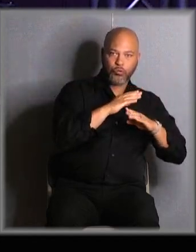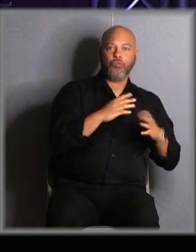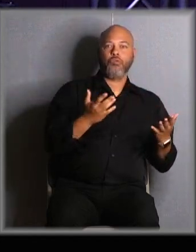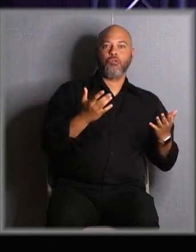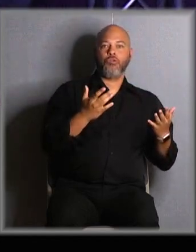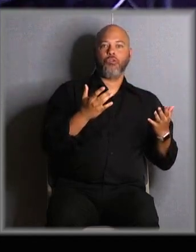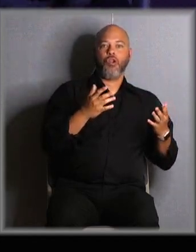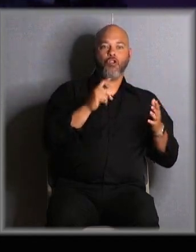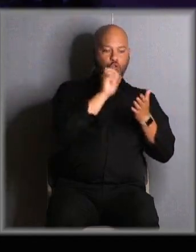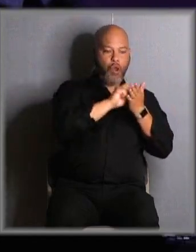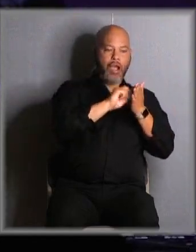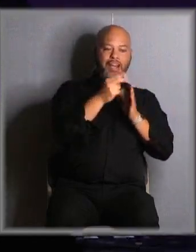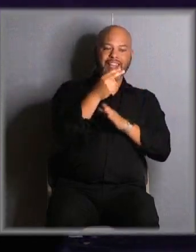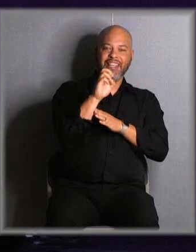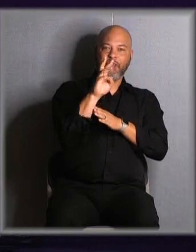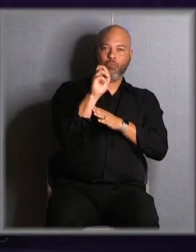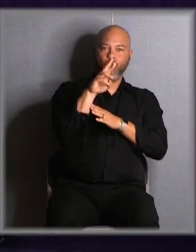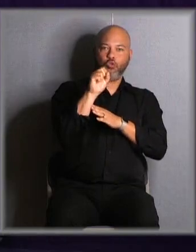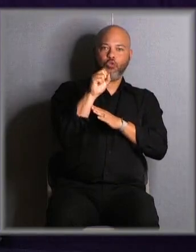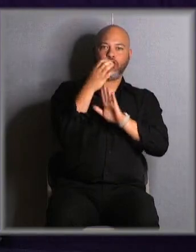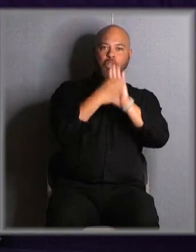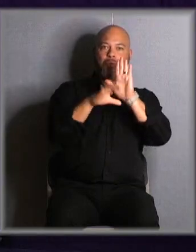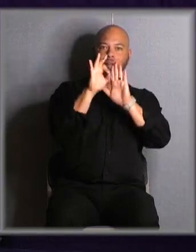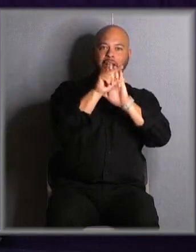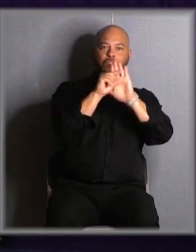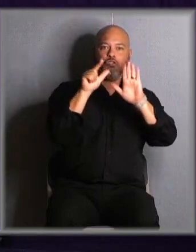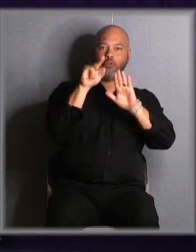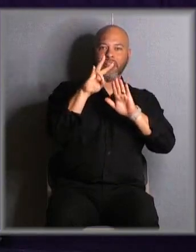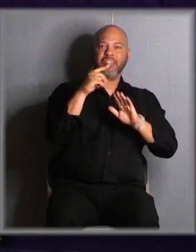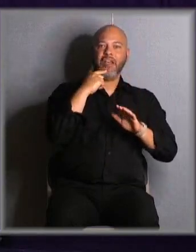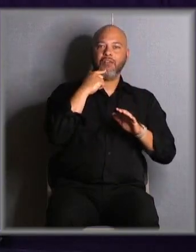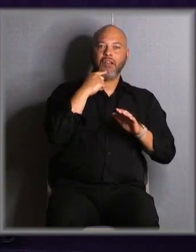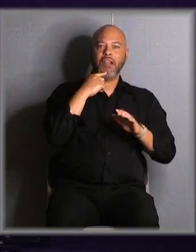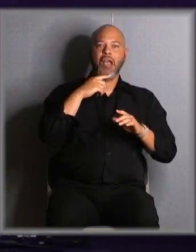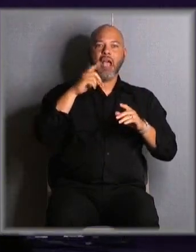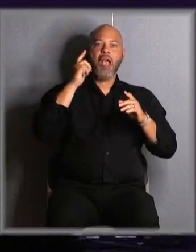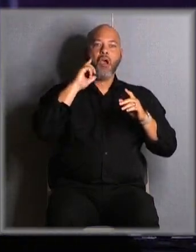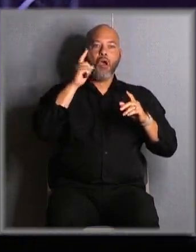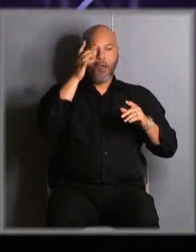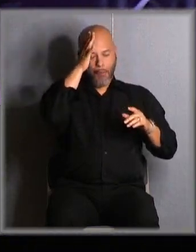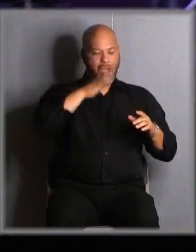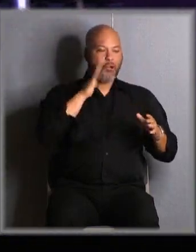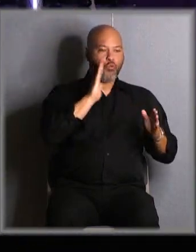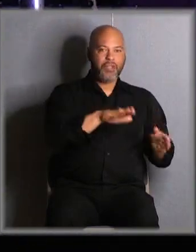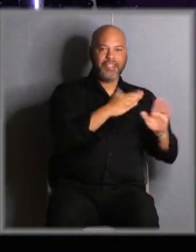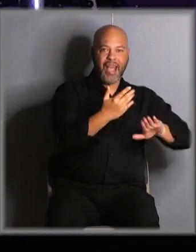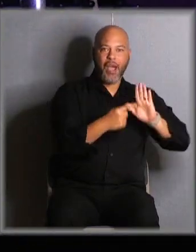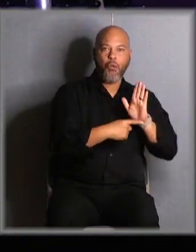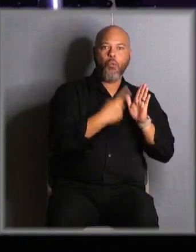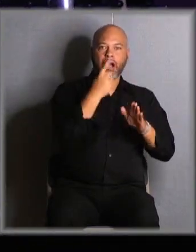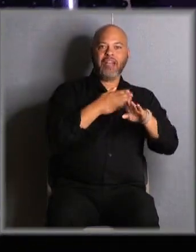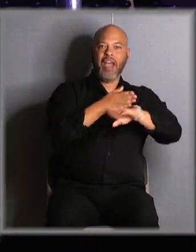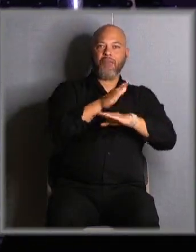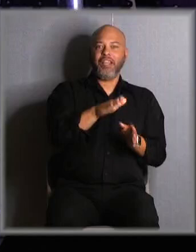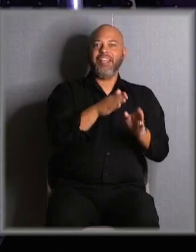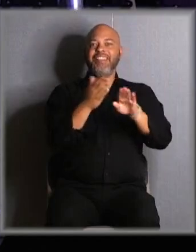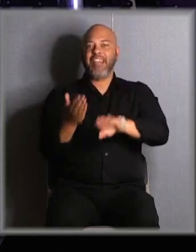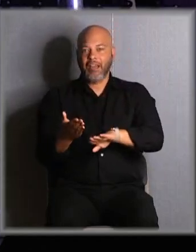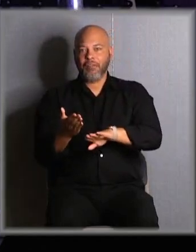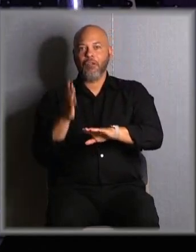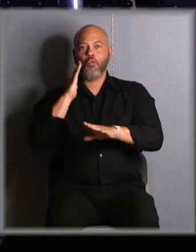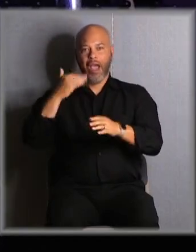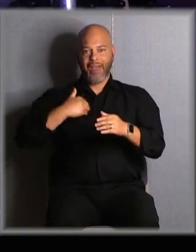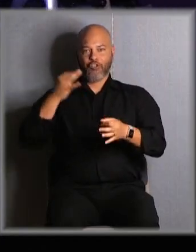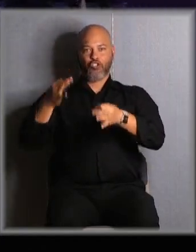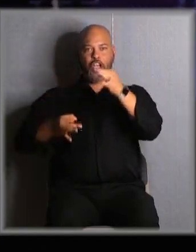of Hebrews 9:27 say, it's appointed for man to die once. After death, there comes